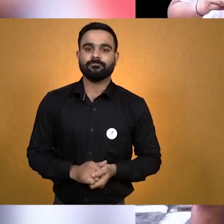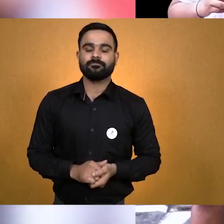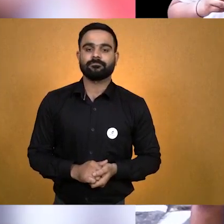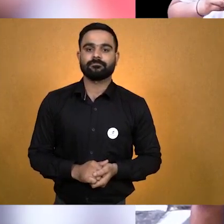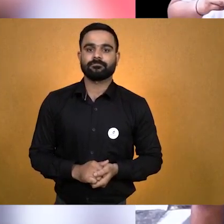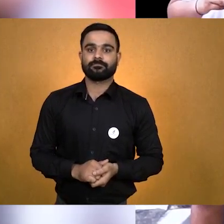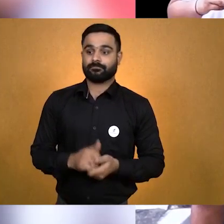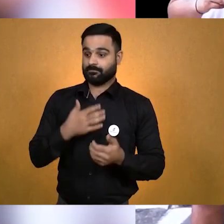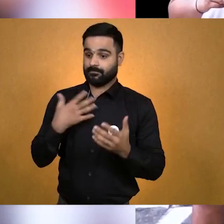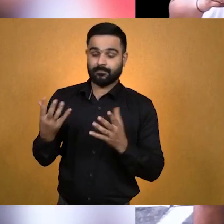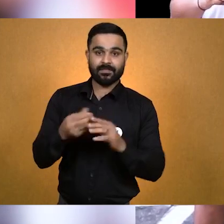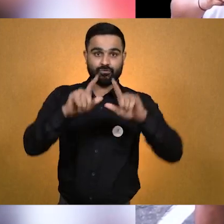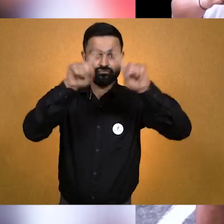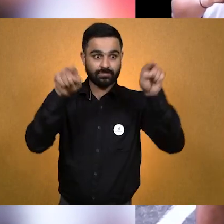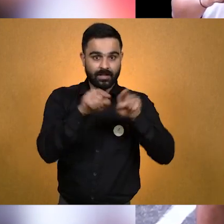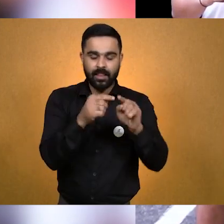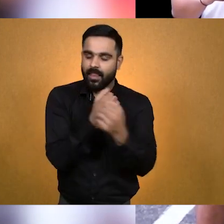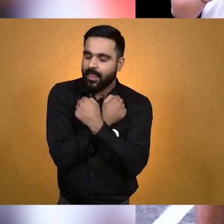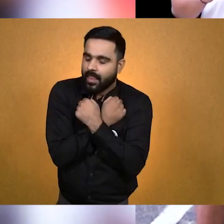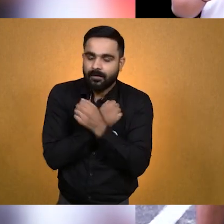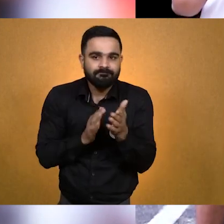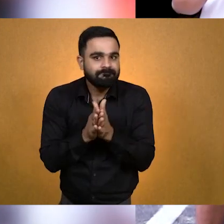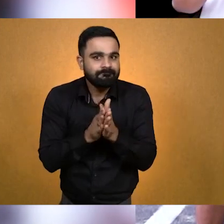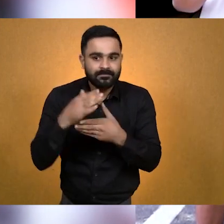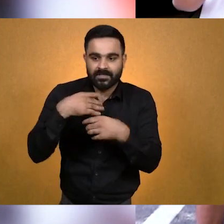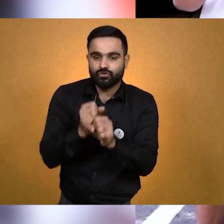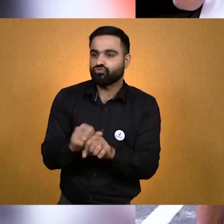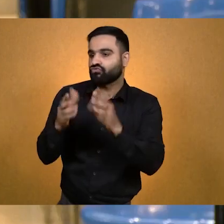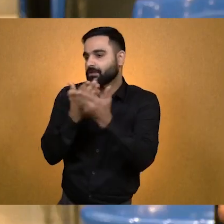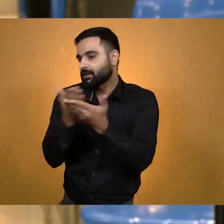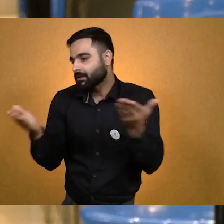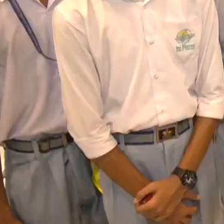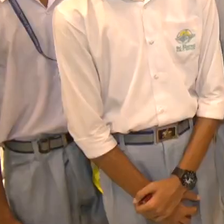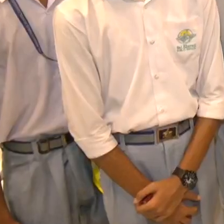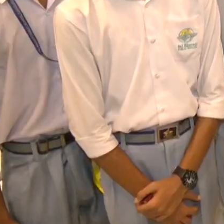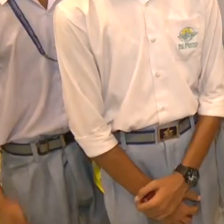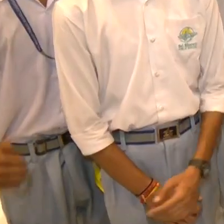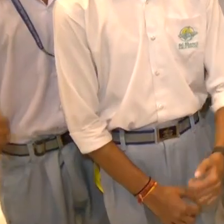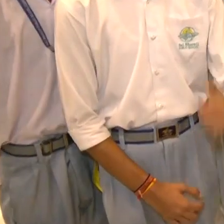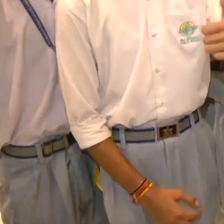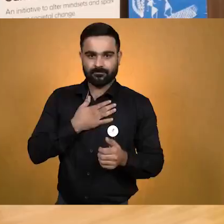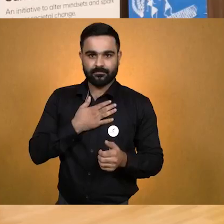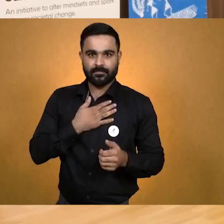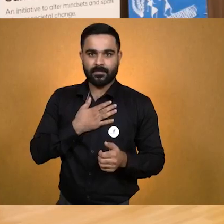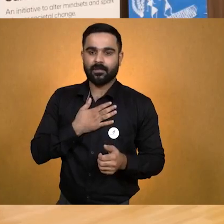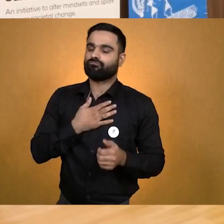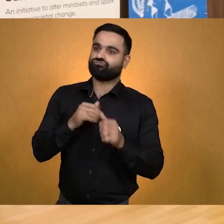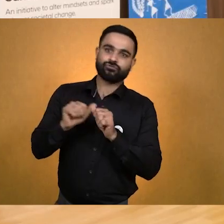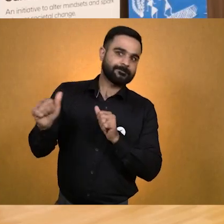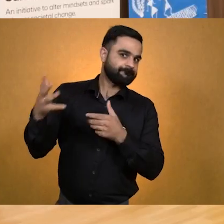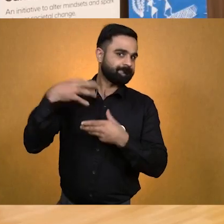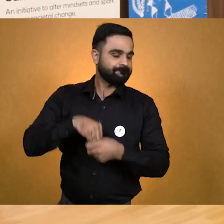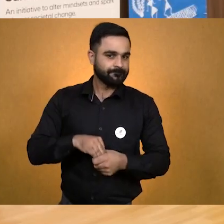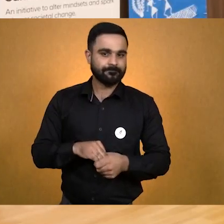You made these cards with a lot of love and affection. We wish all the best. All the best. All the best. The thing that I liked